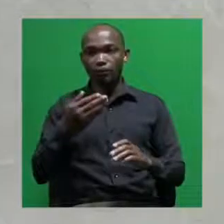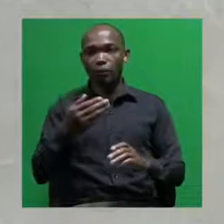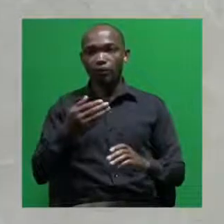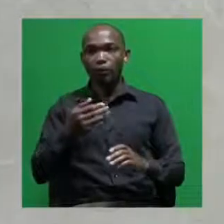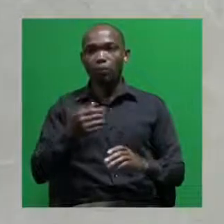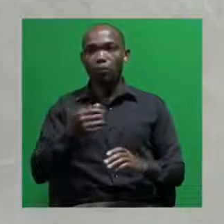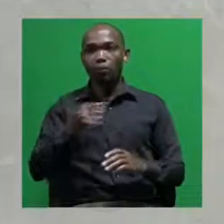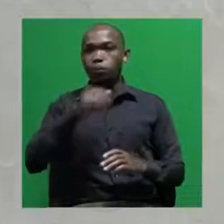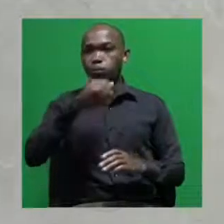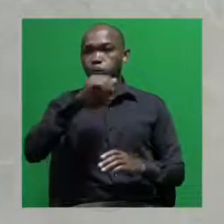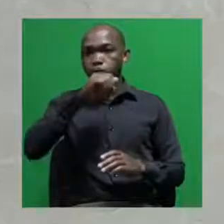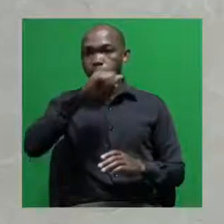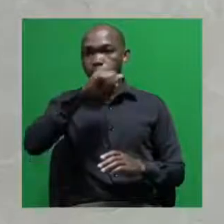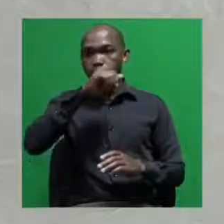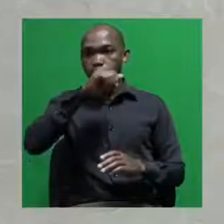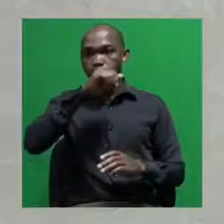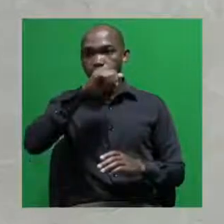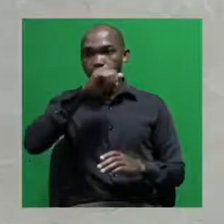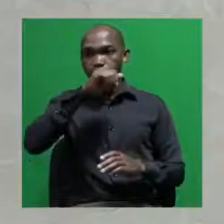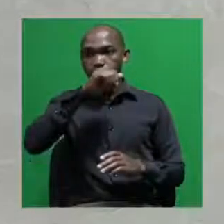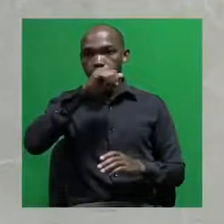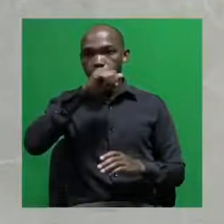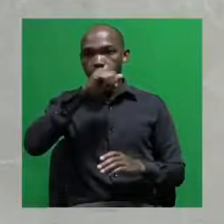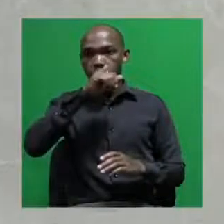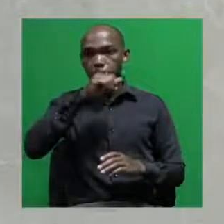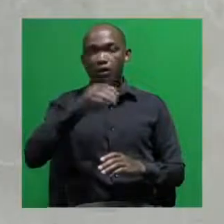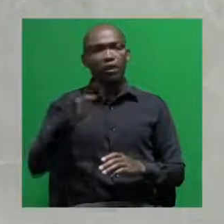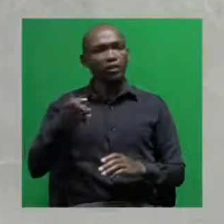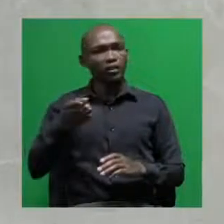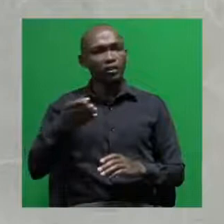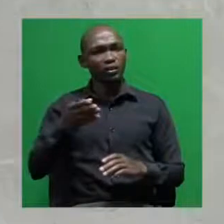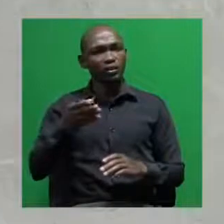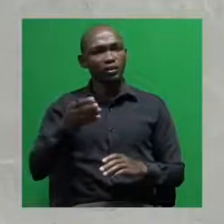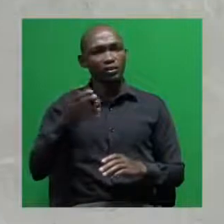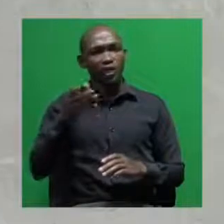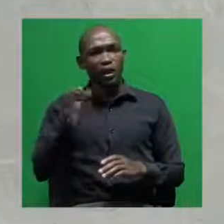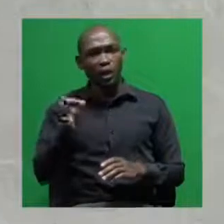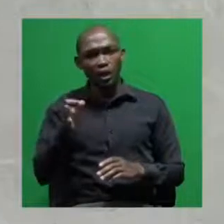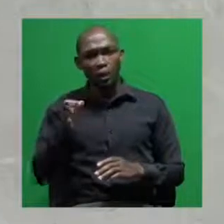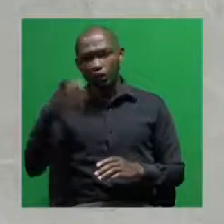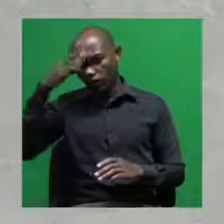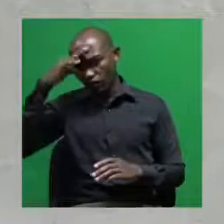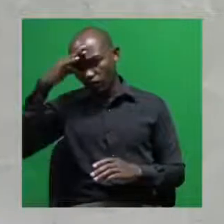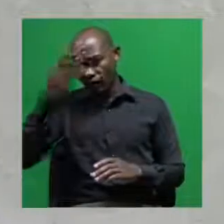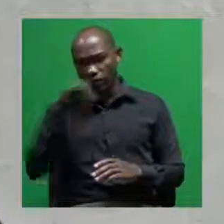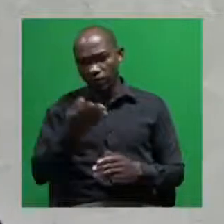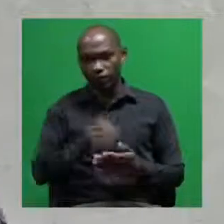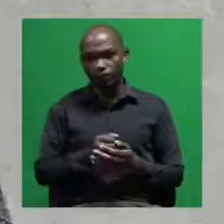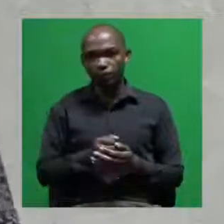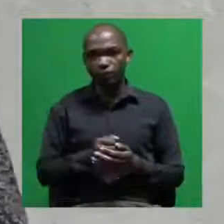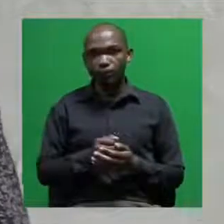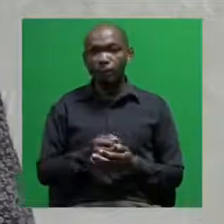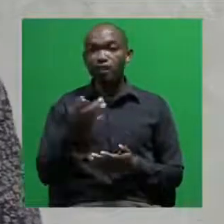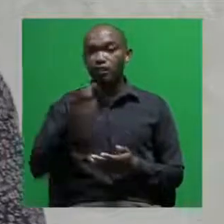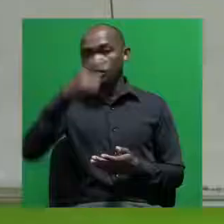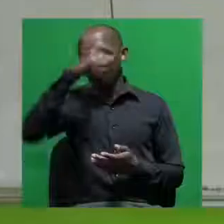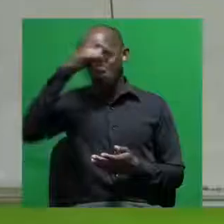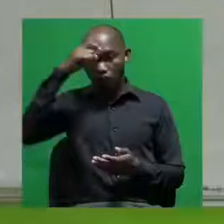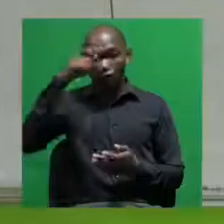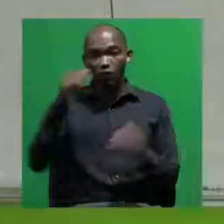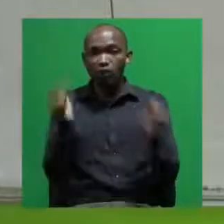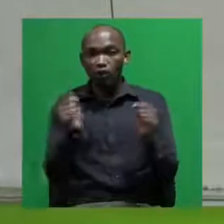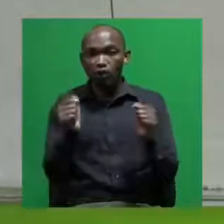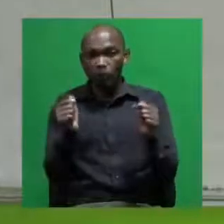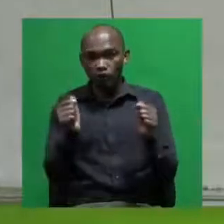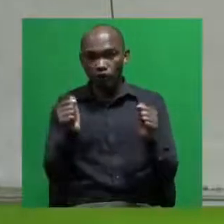Okay, how do you feel? Yes, it is cold. Thank you. So due to